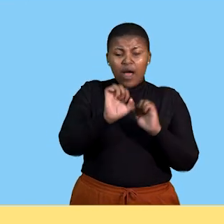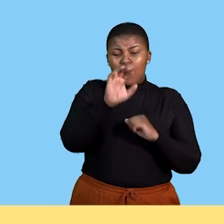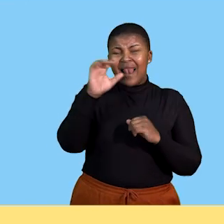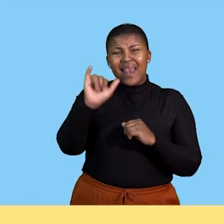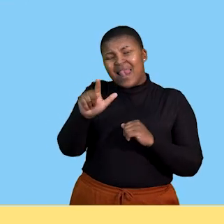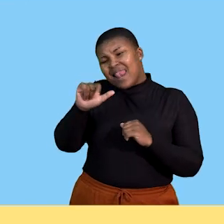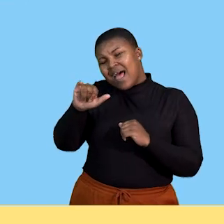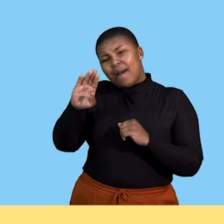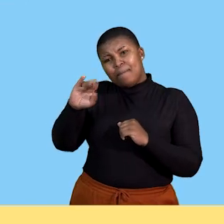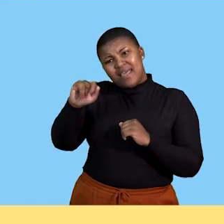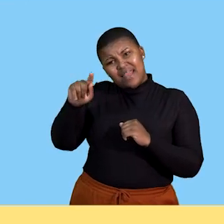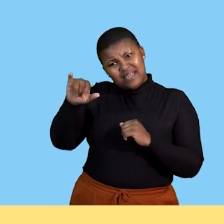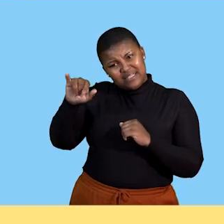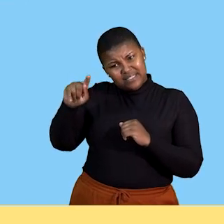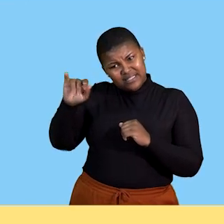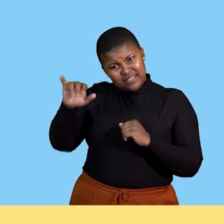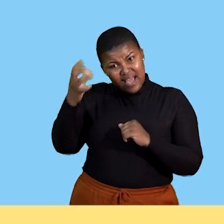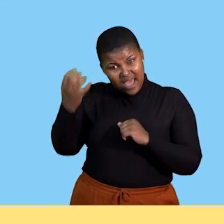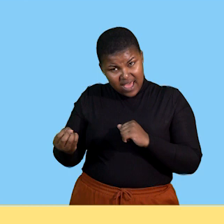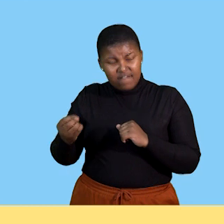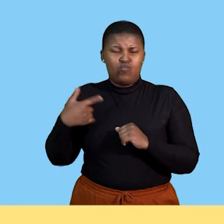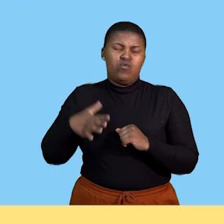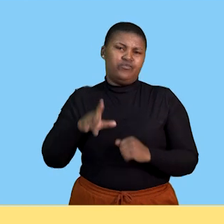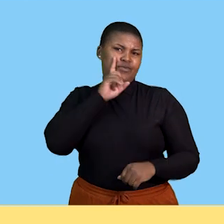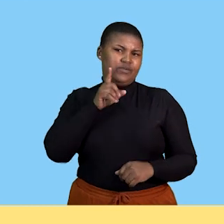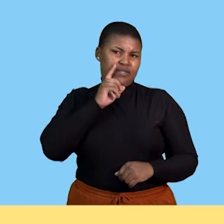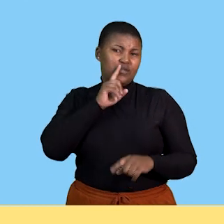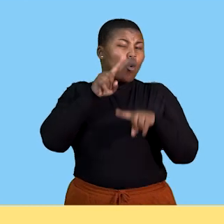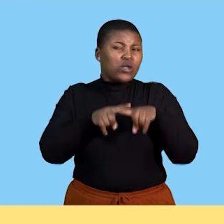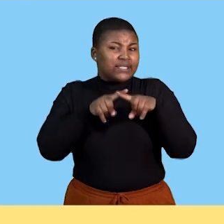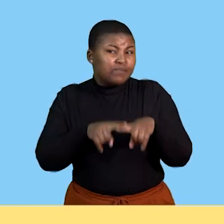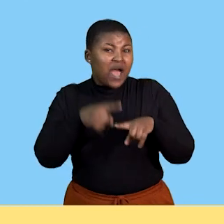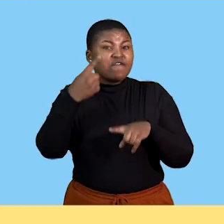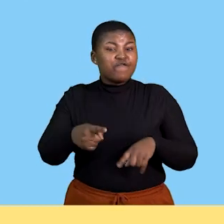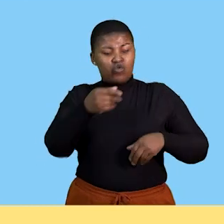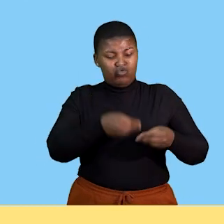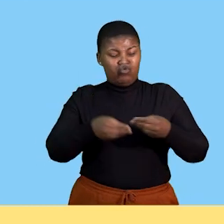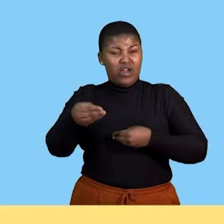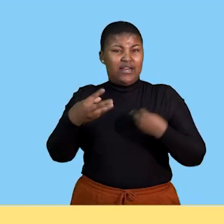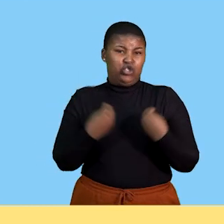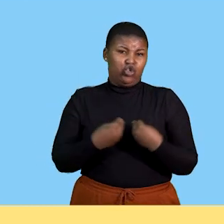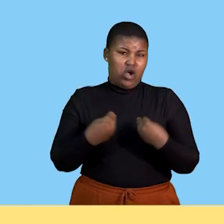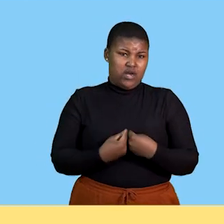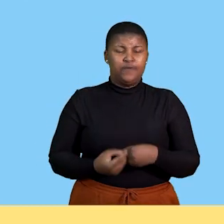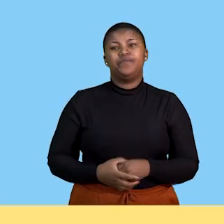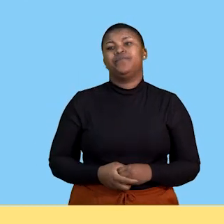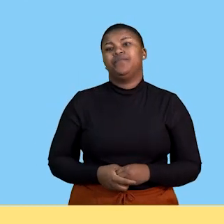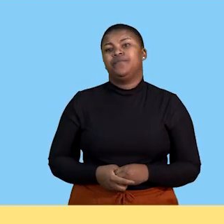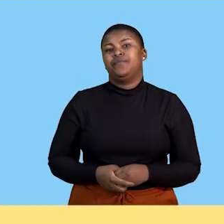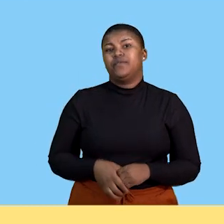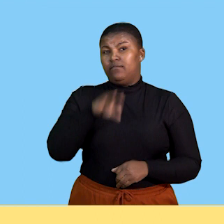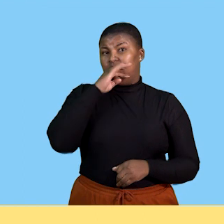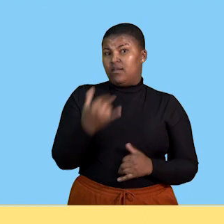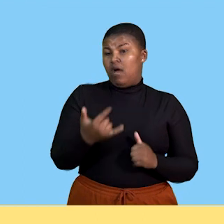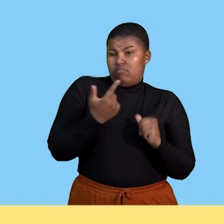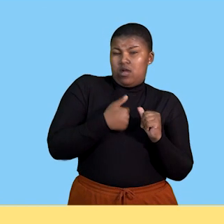current liabilities if it does not rely on the trading stock. So in this case, we